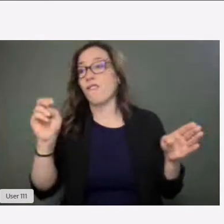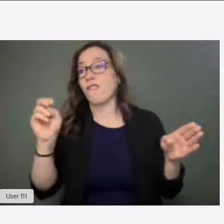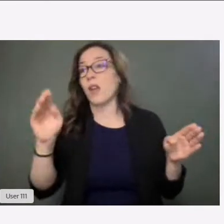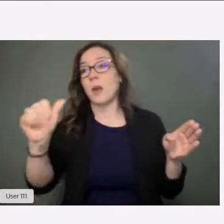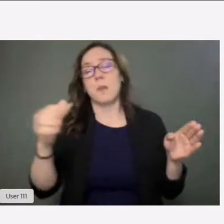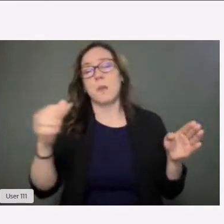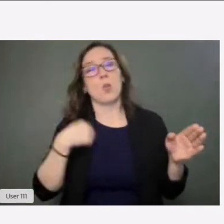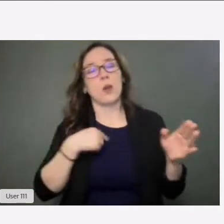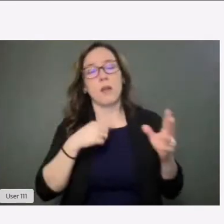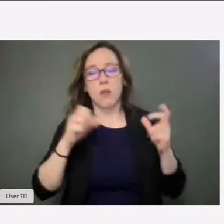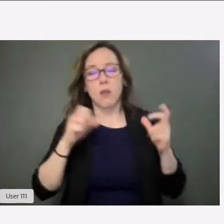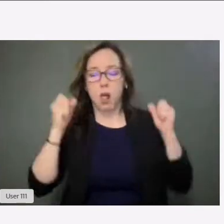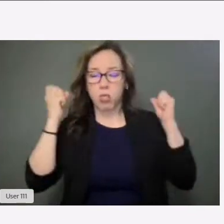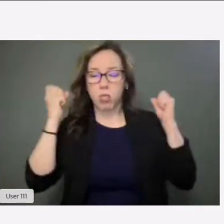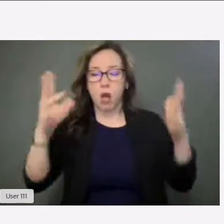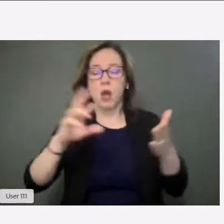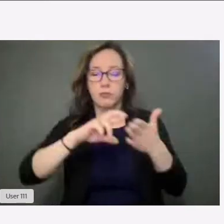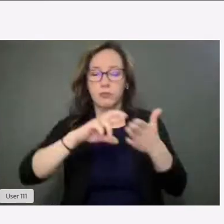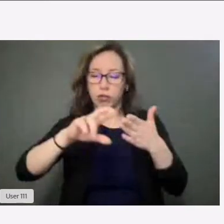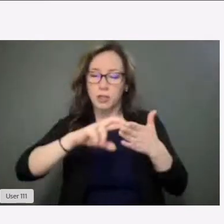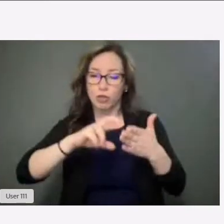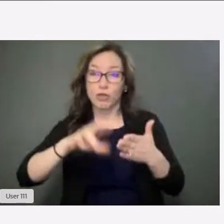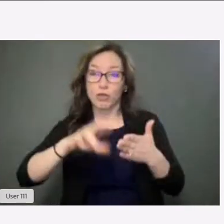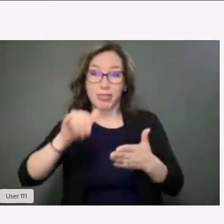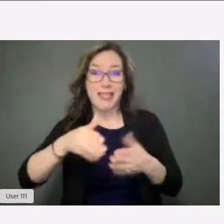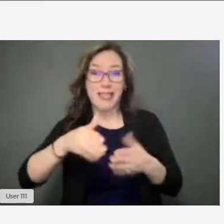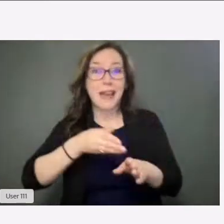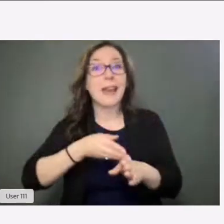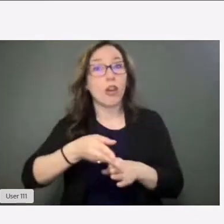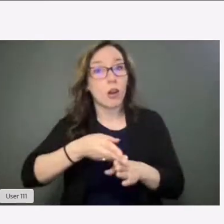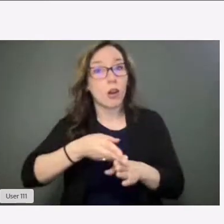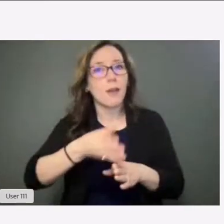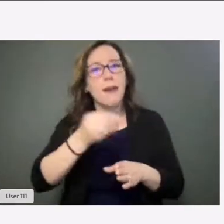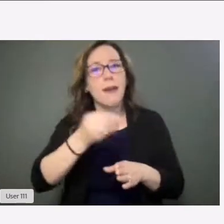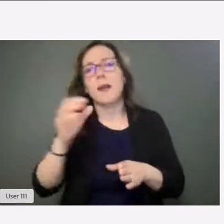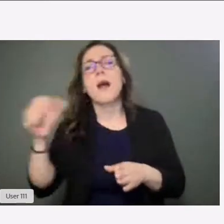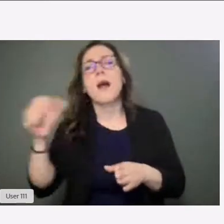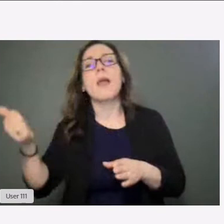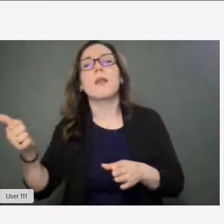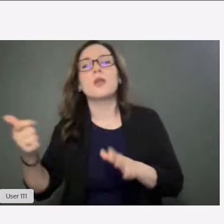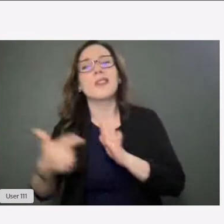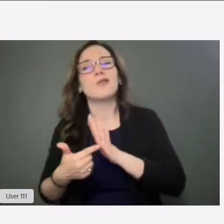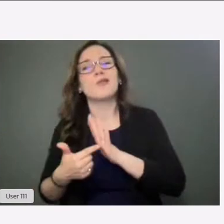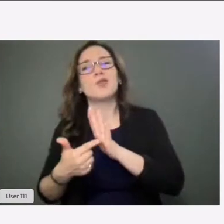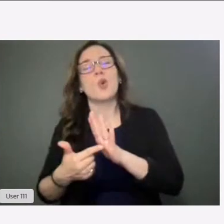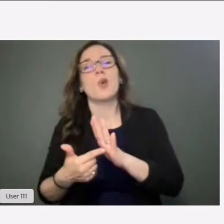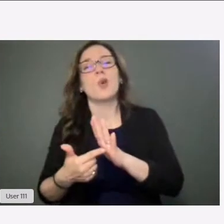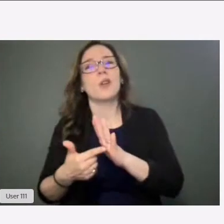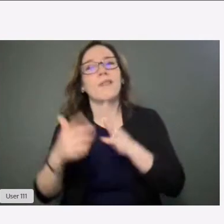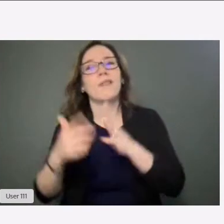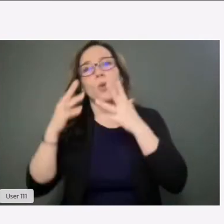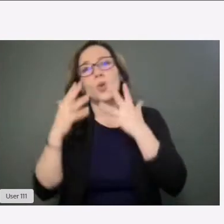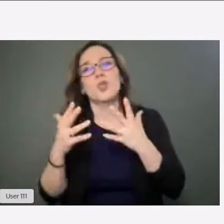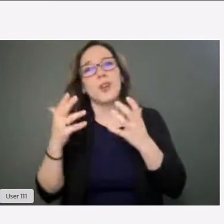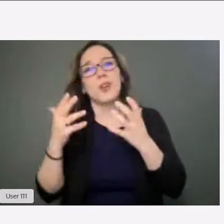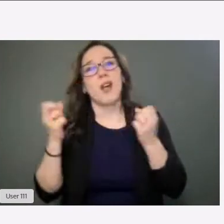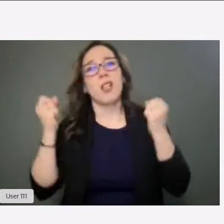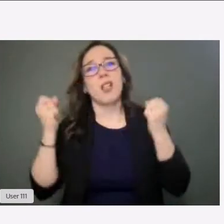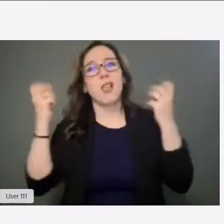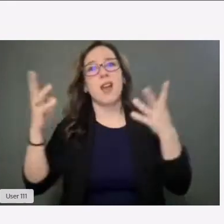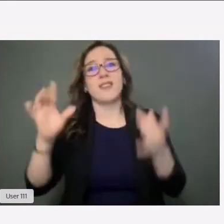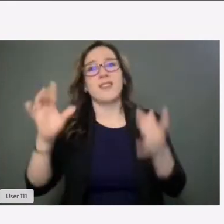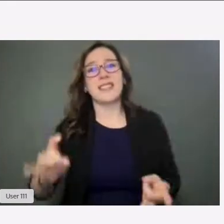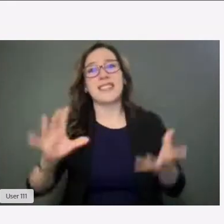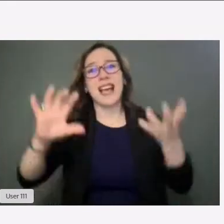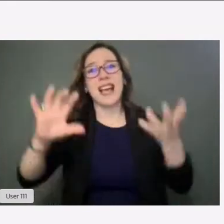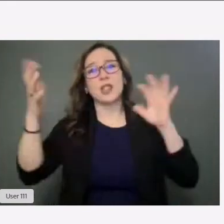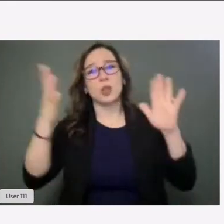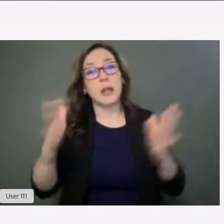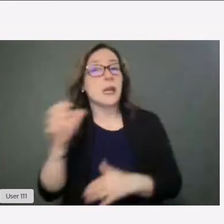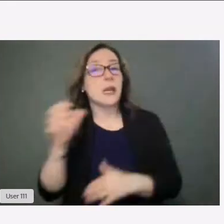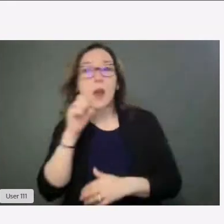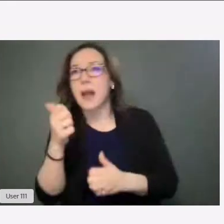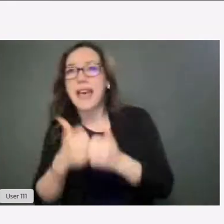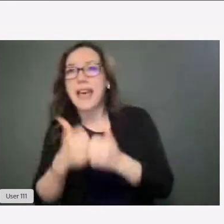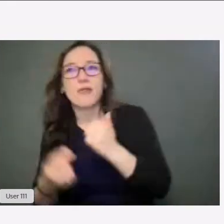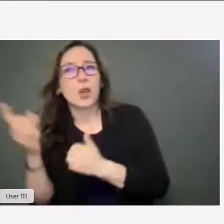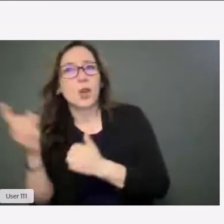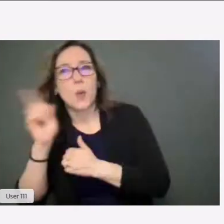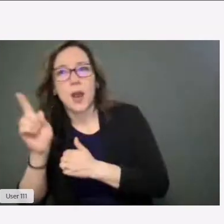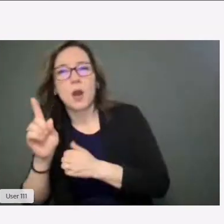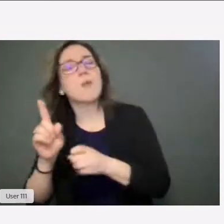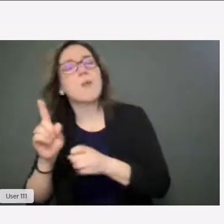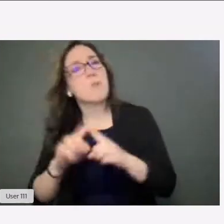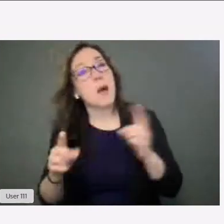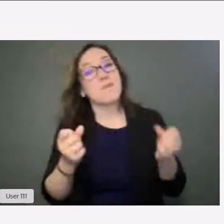considerable research in this area, as of others, that have shown that unfortunately in a lot of disaster planning, not all everywhere, but in many